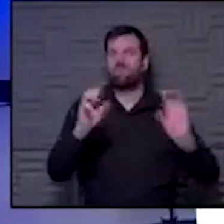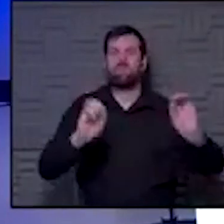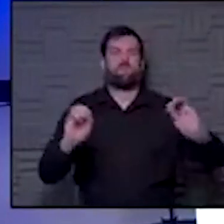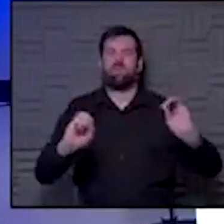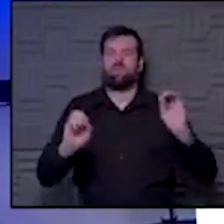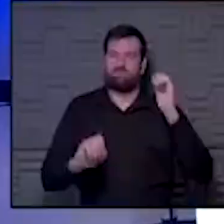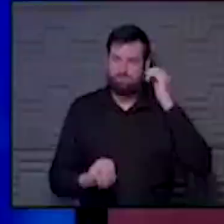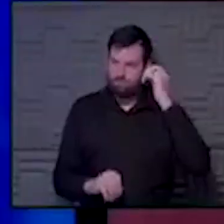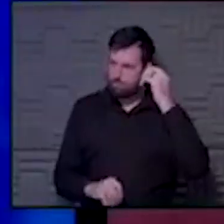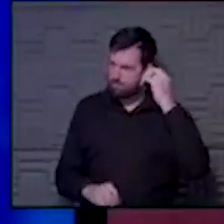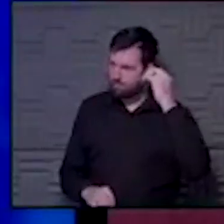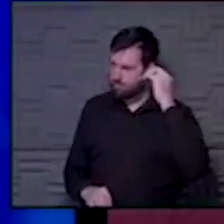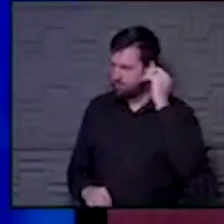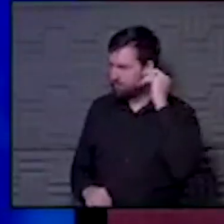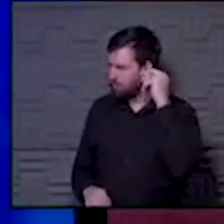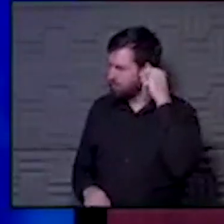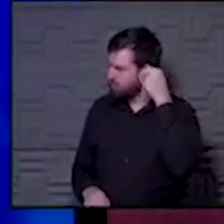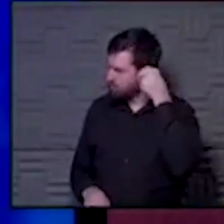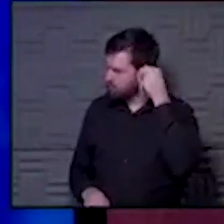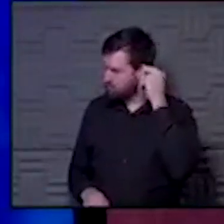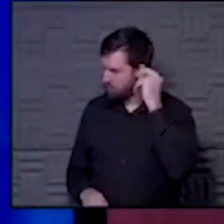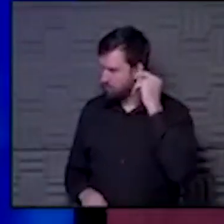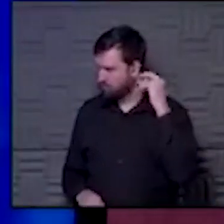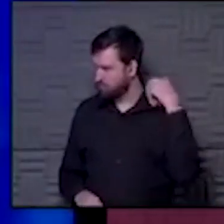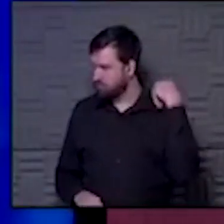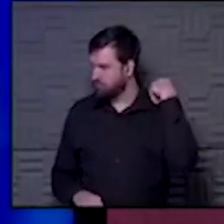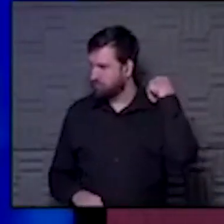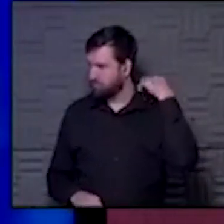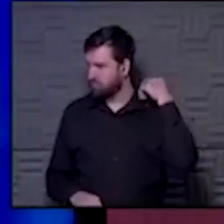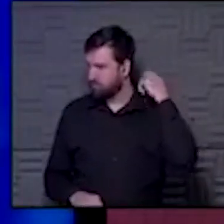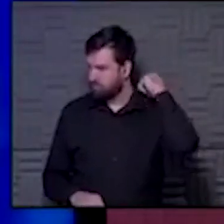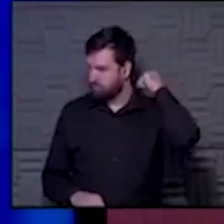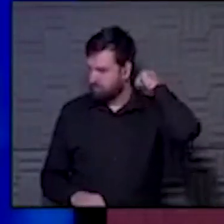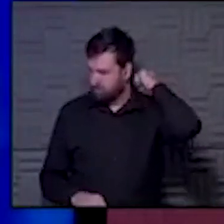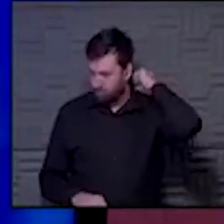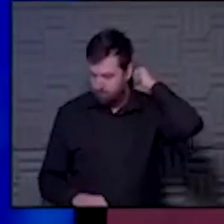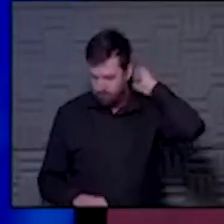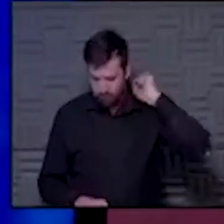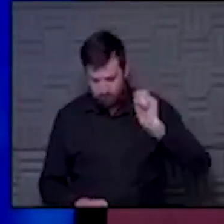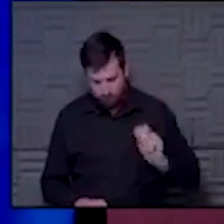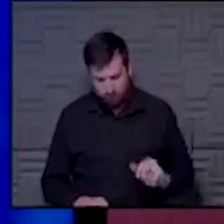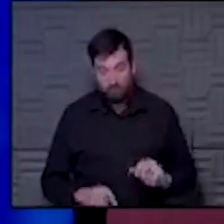that if a test is negative, the likelihood that it's